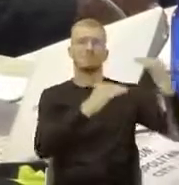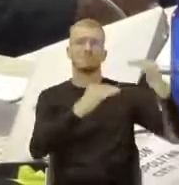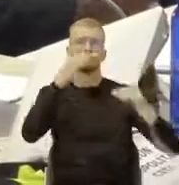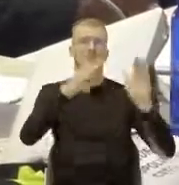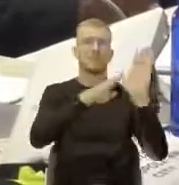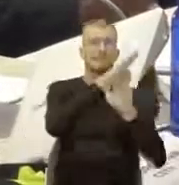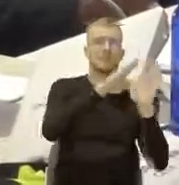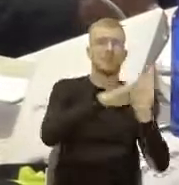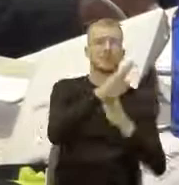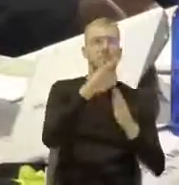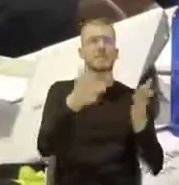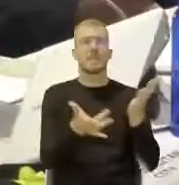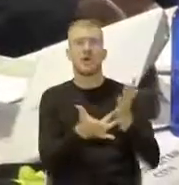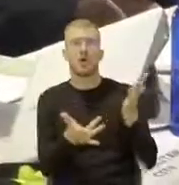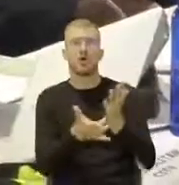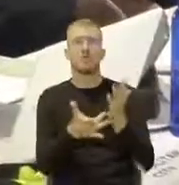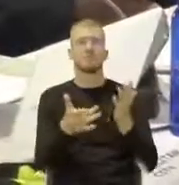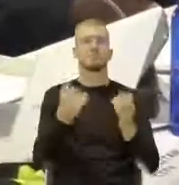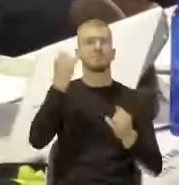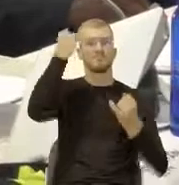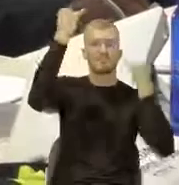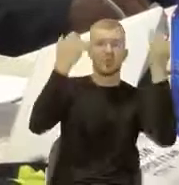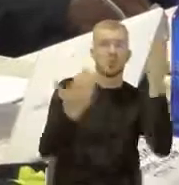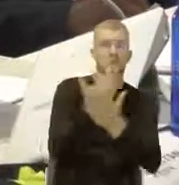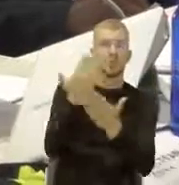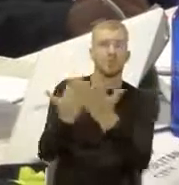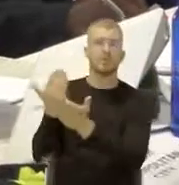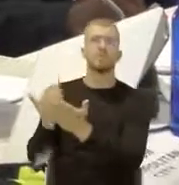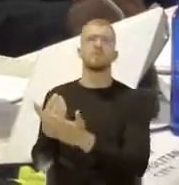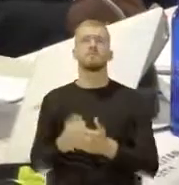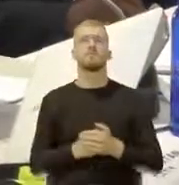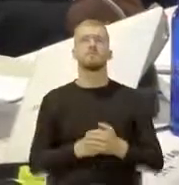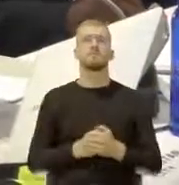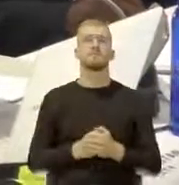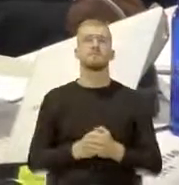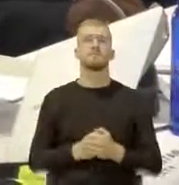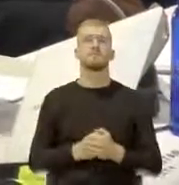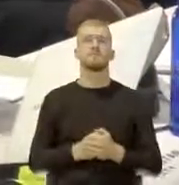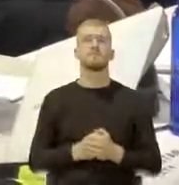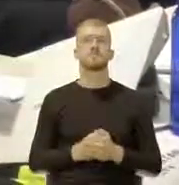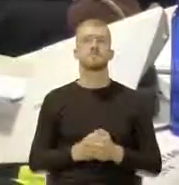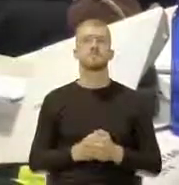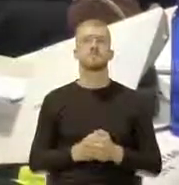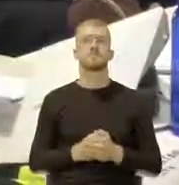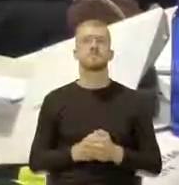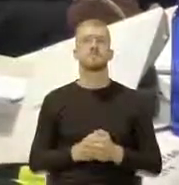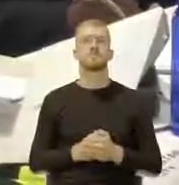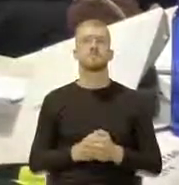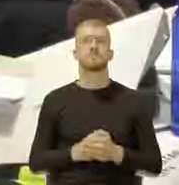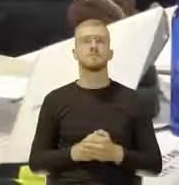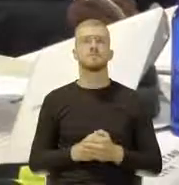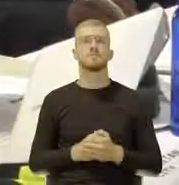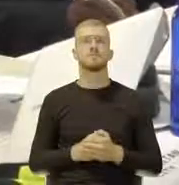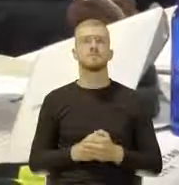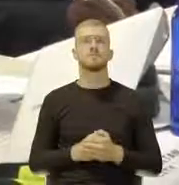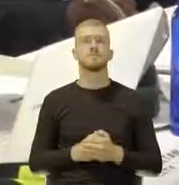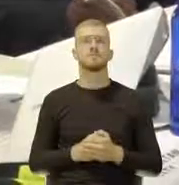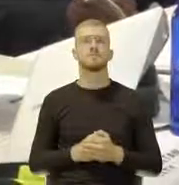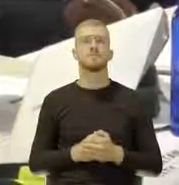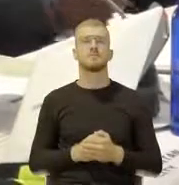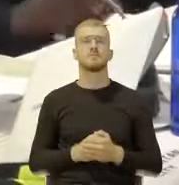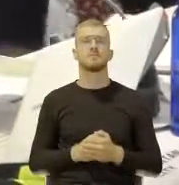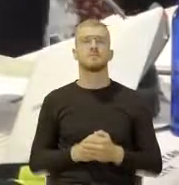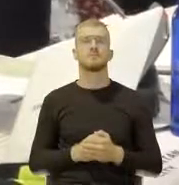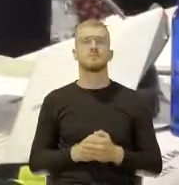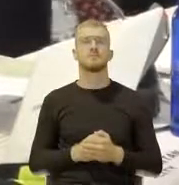Although this track builds on the Korean perspective, the participation of mayors and